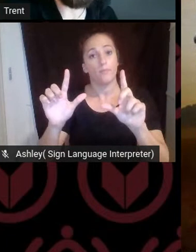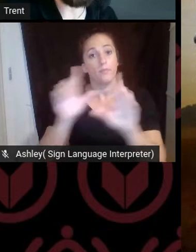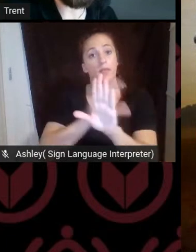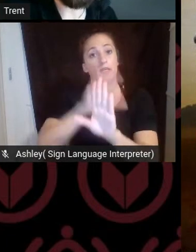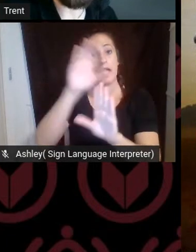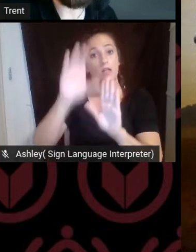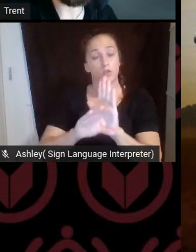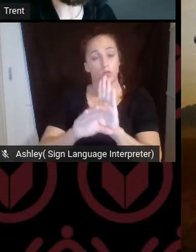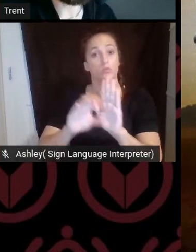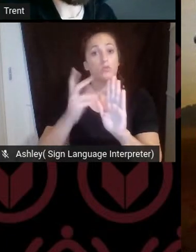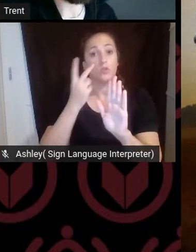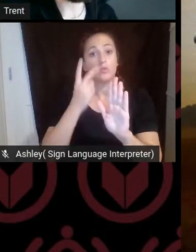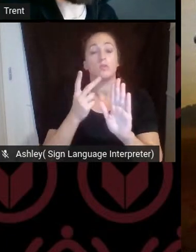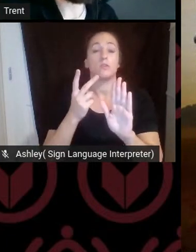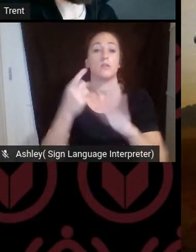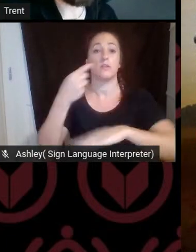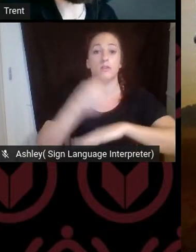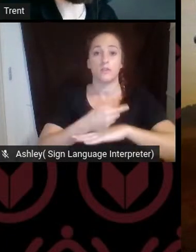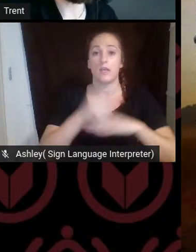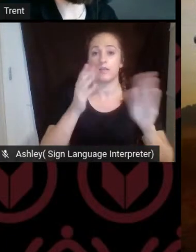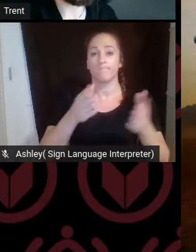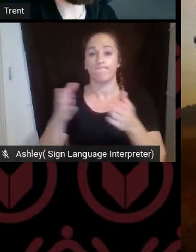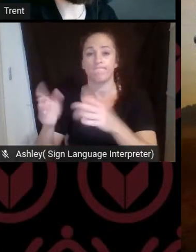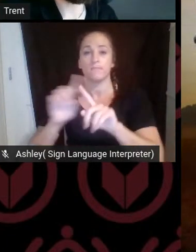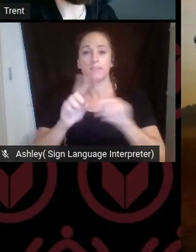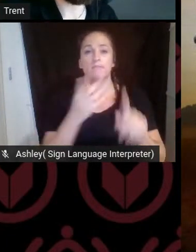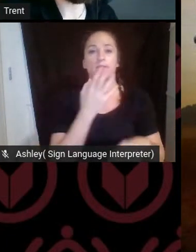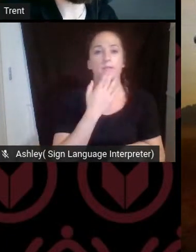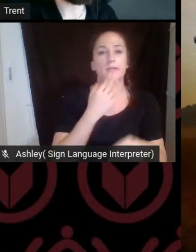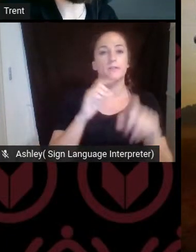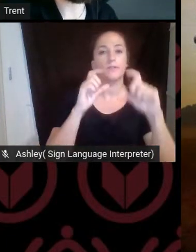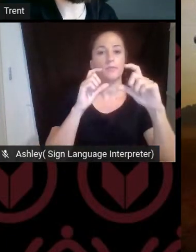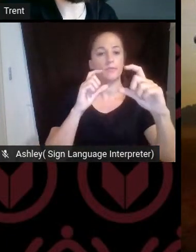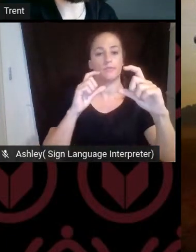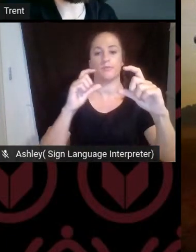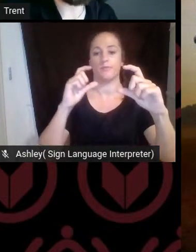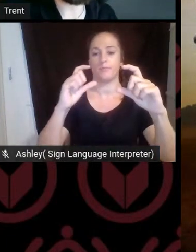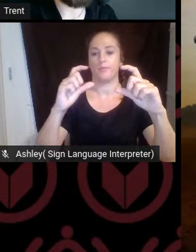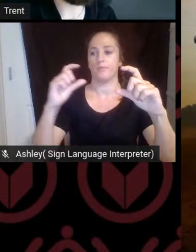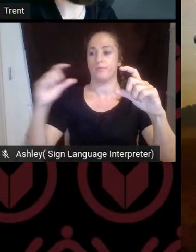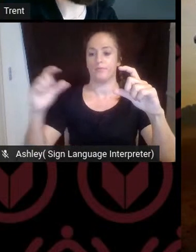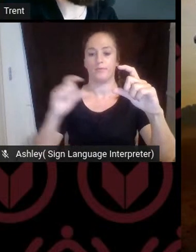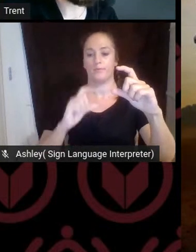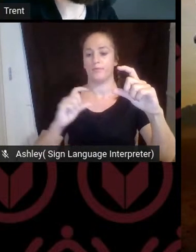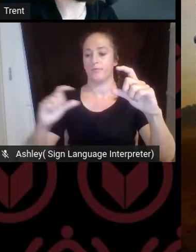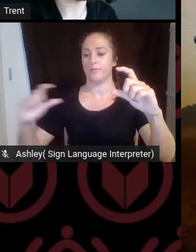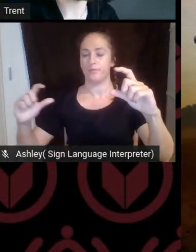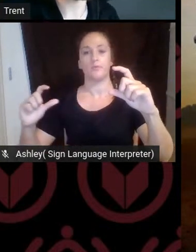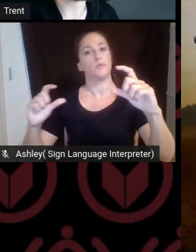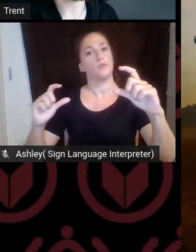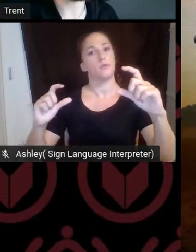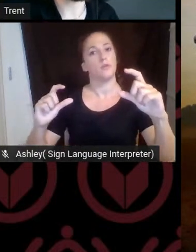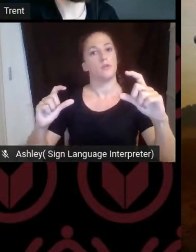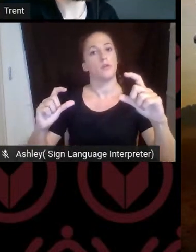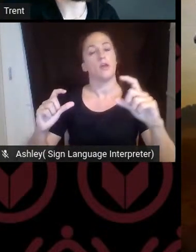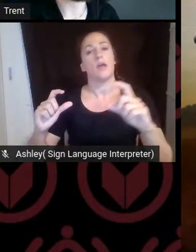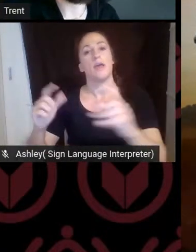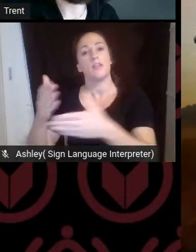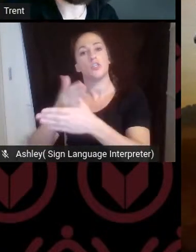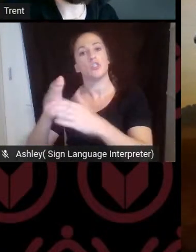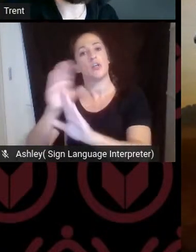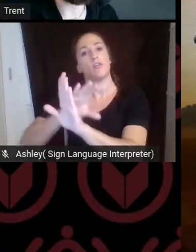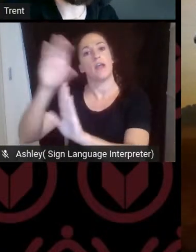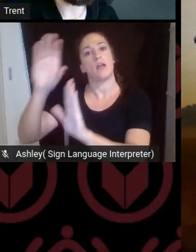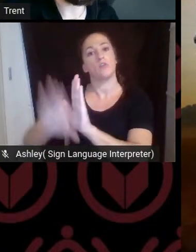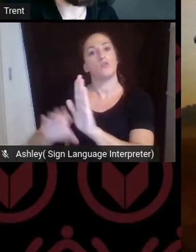multiple colors here because I've got my calendar shared, and I'm getting shared calendars from a couple of different sources. So that's